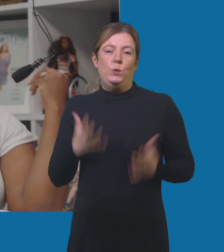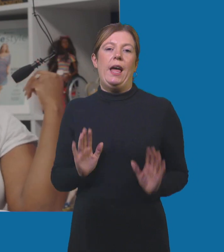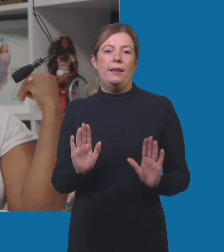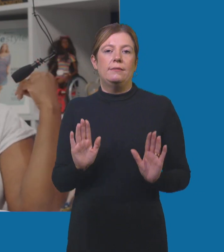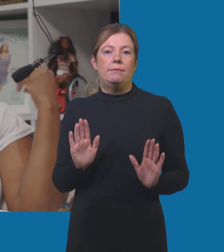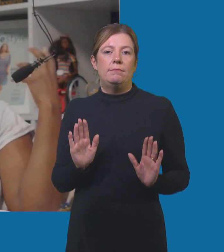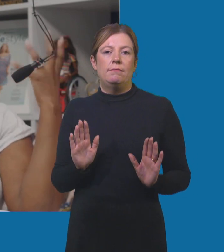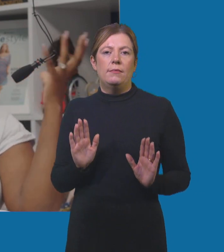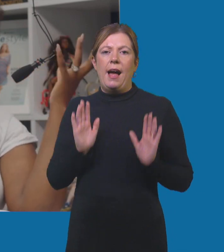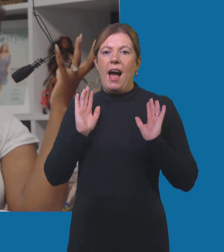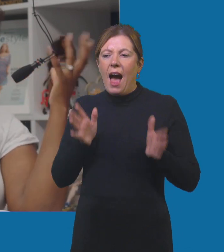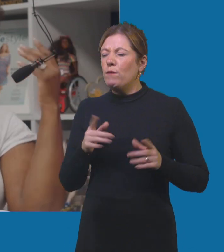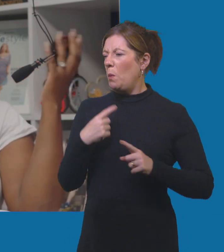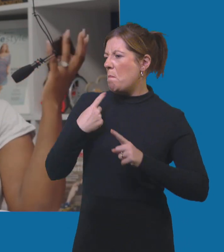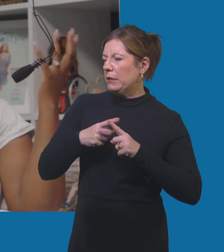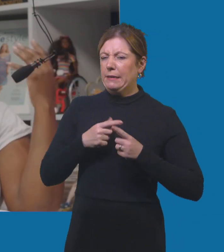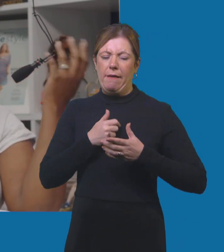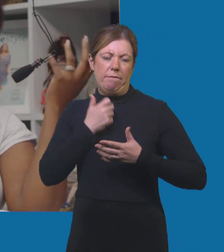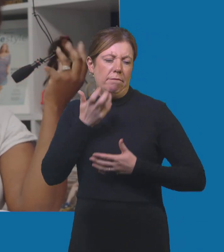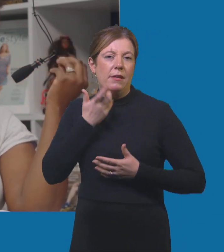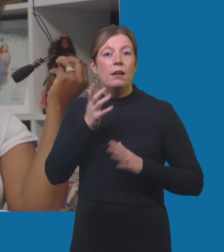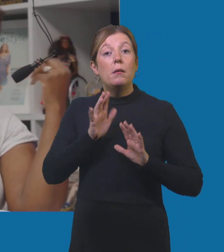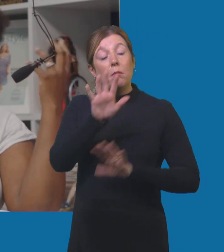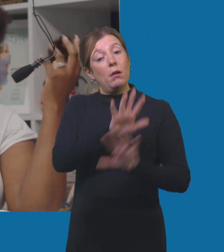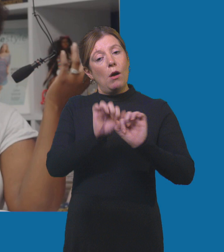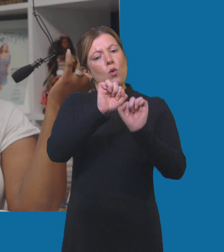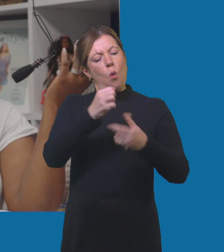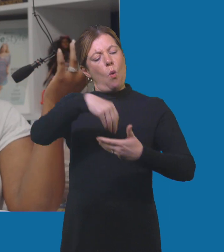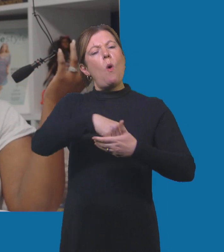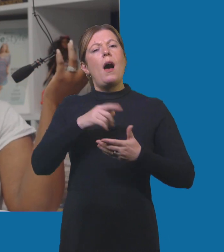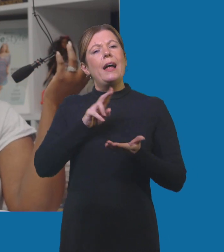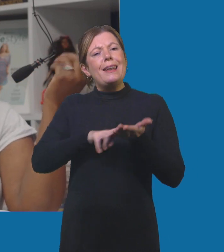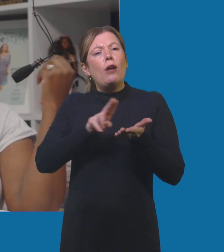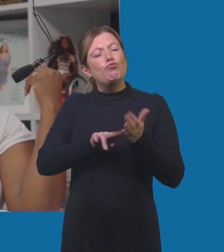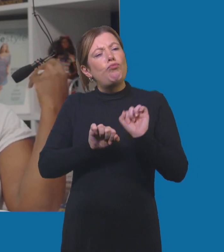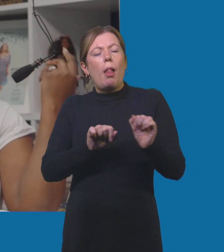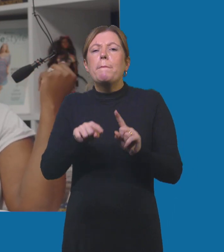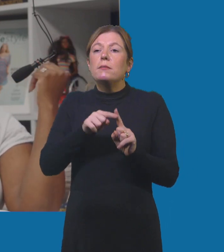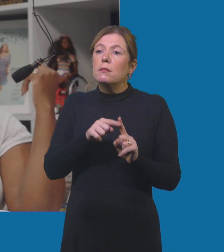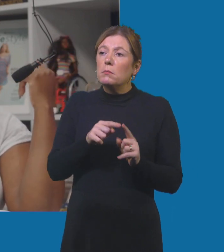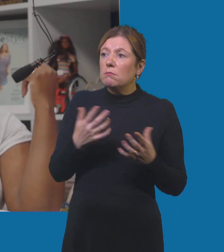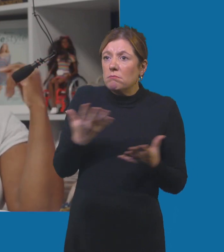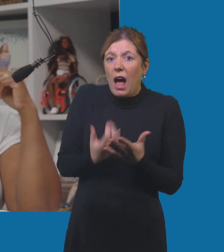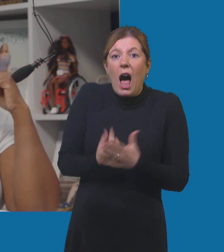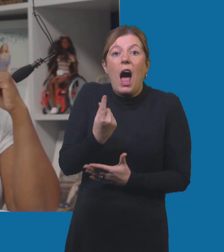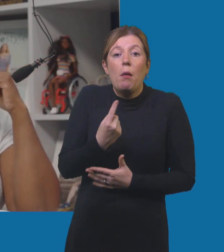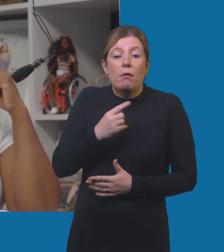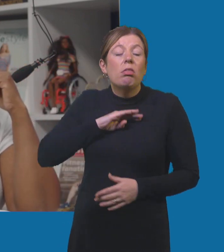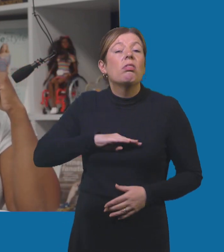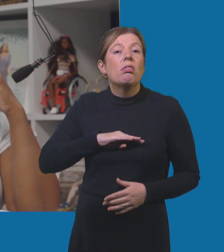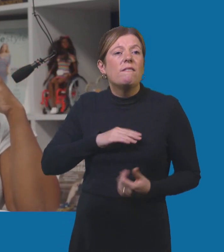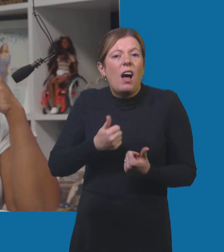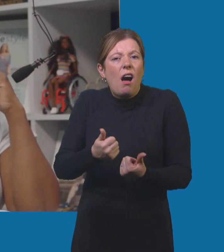on and you know, be this positive person. And obviously you are positive by nature, but there are some days that you might not feel positive, and it's fine. Yeah. And